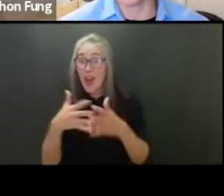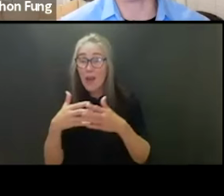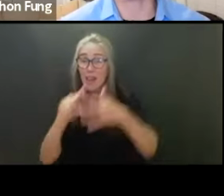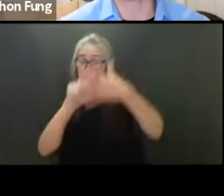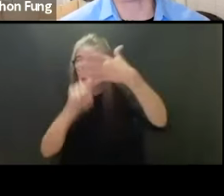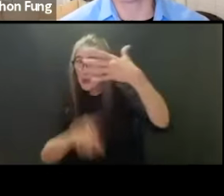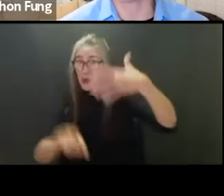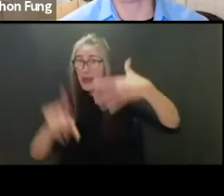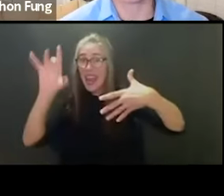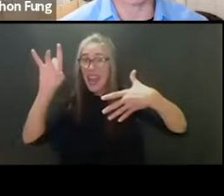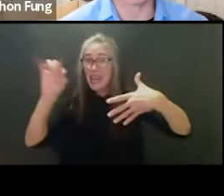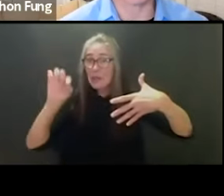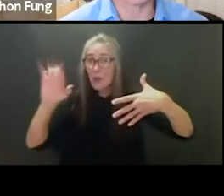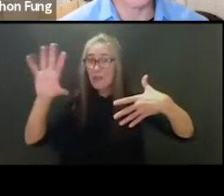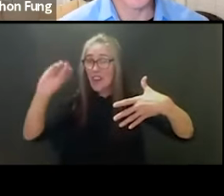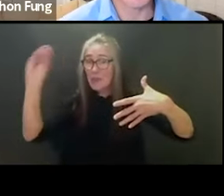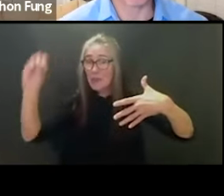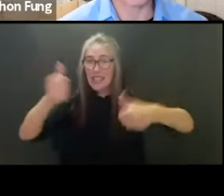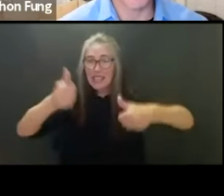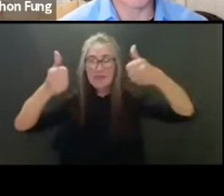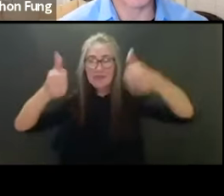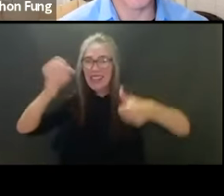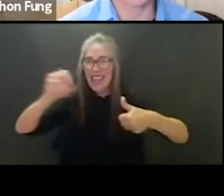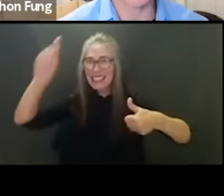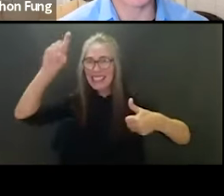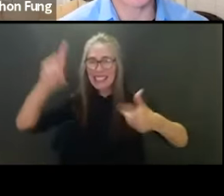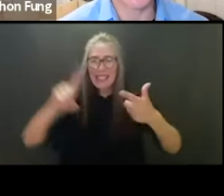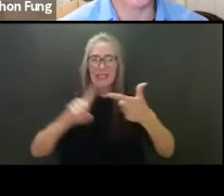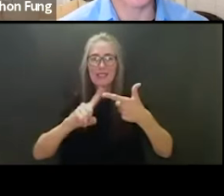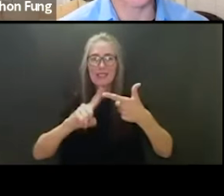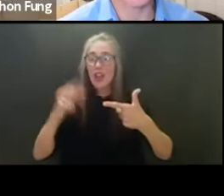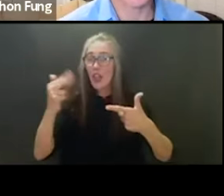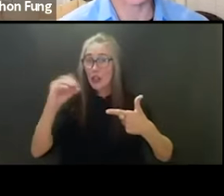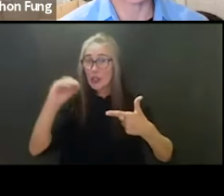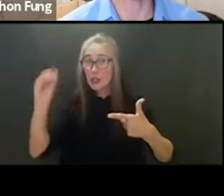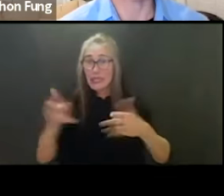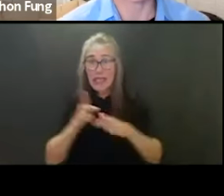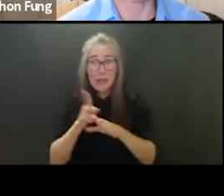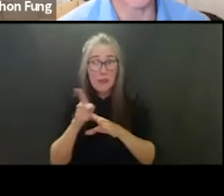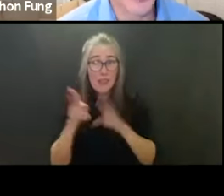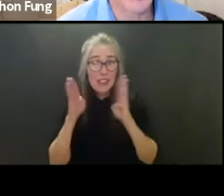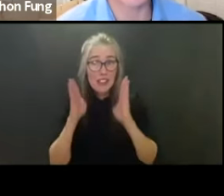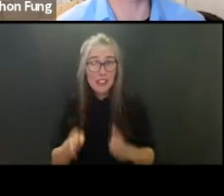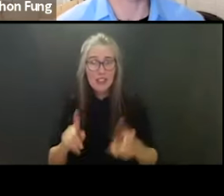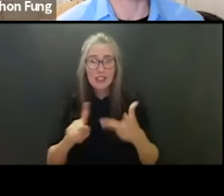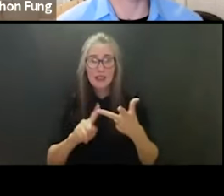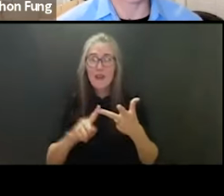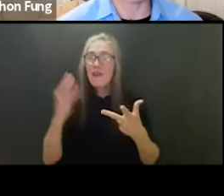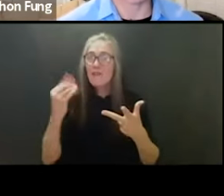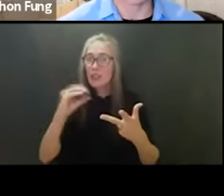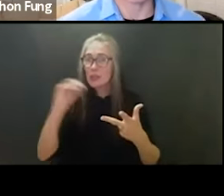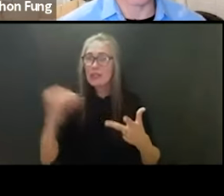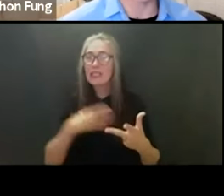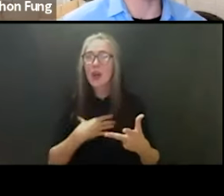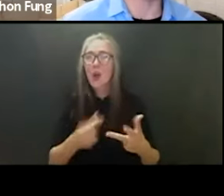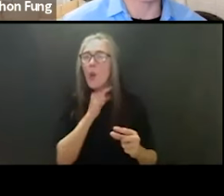okay so if you look at all Americans 8.5% of us are executives 13% are professionals 14